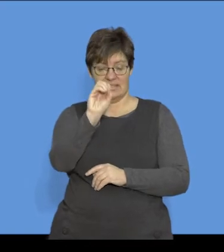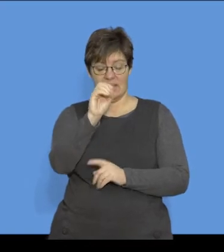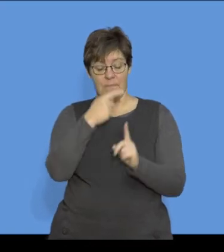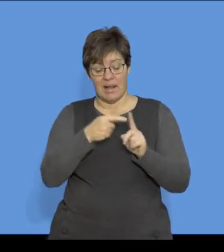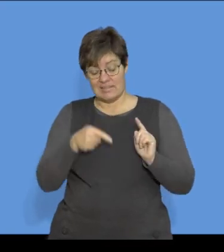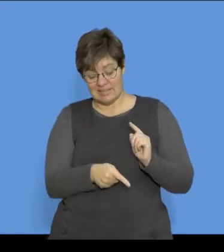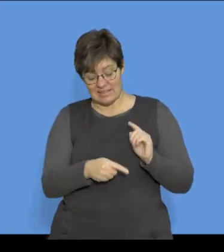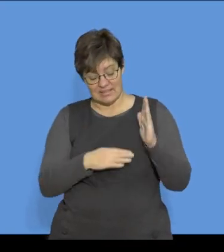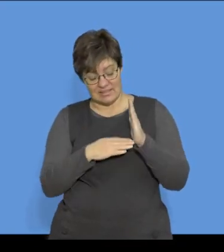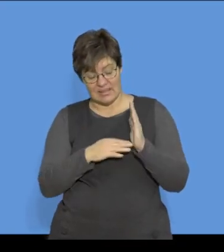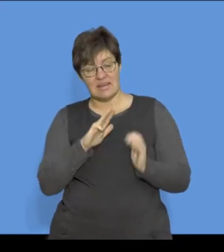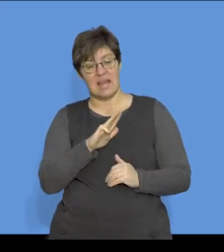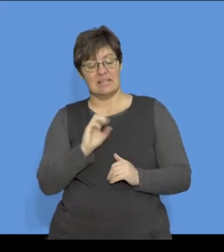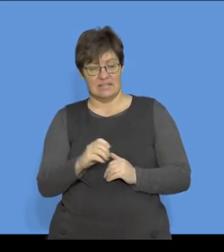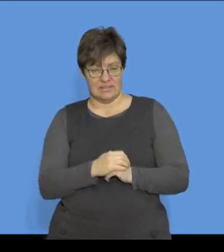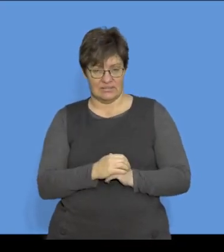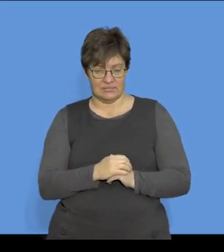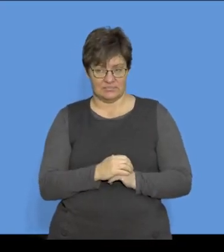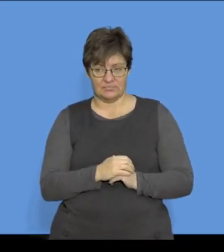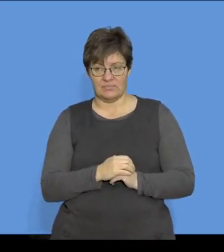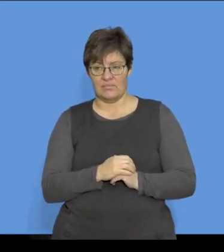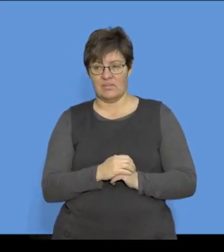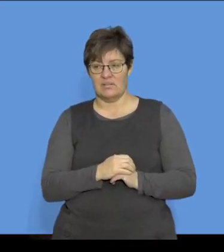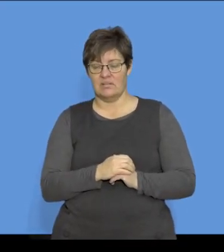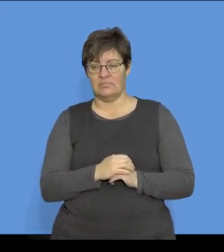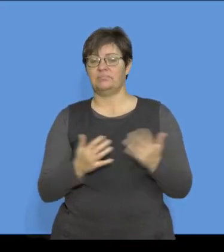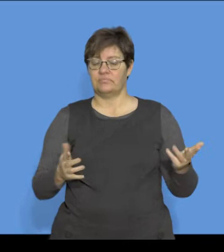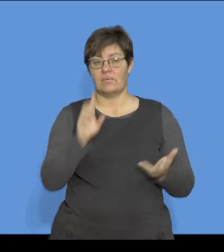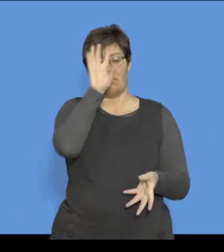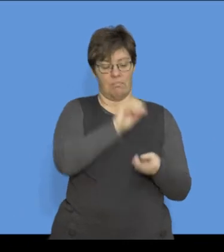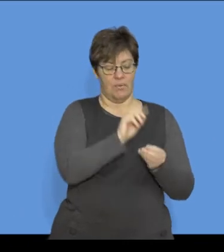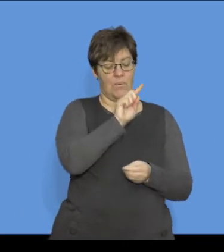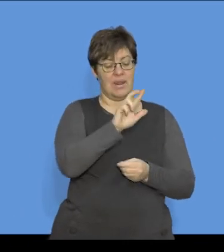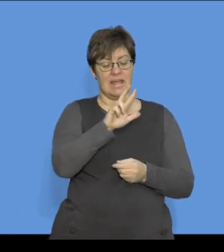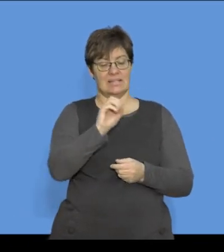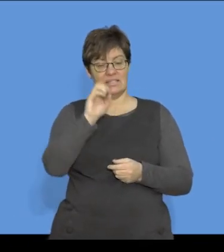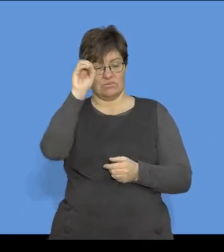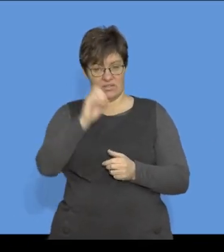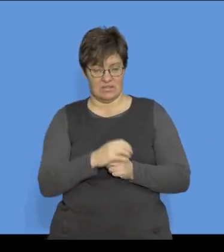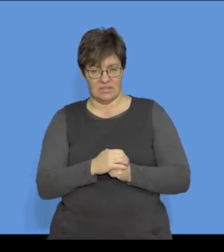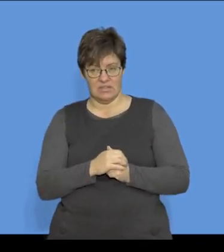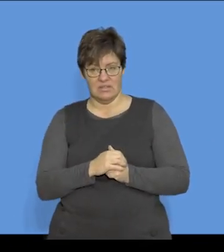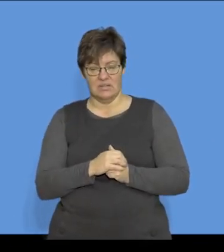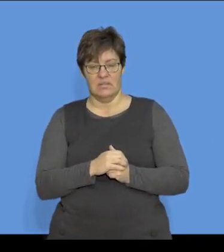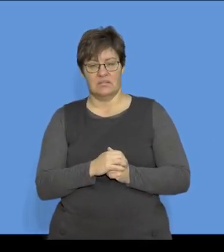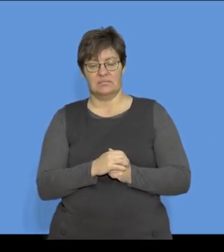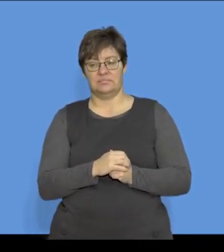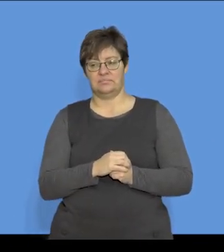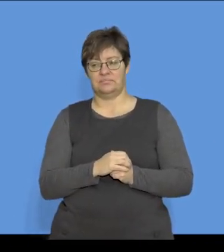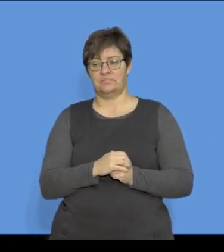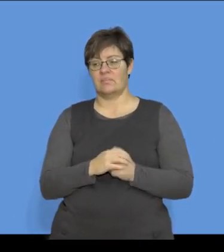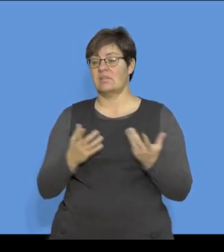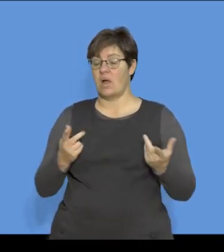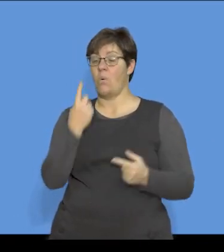my square there, which normally means 90, it's 180 degrees. We just said one of